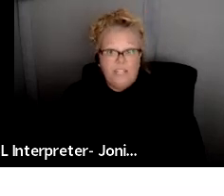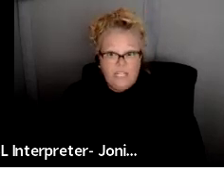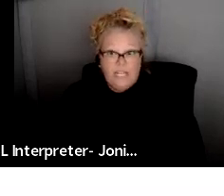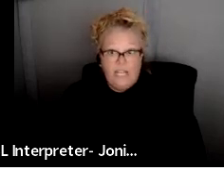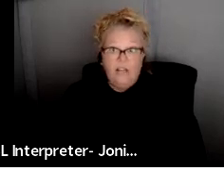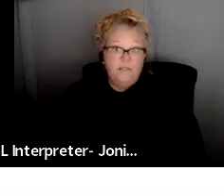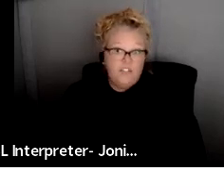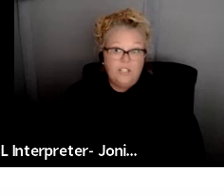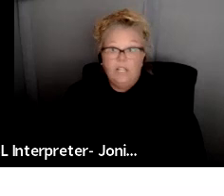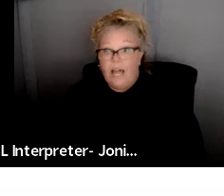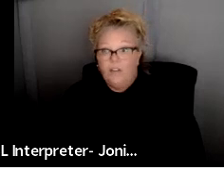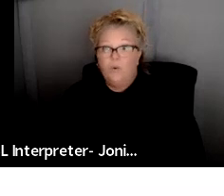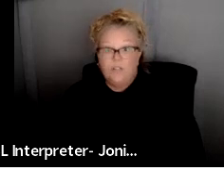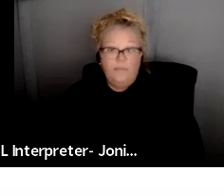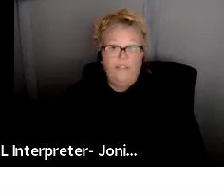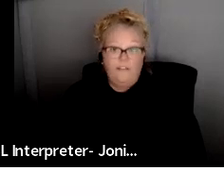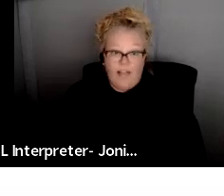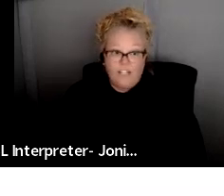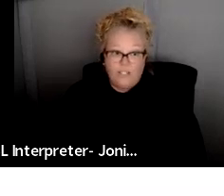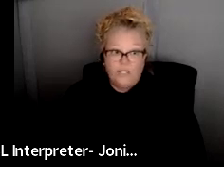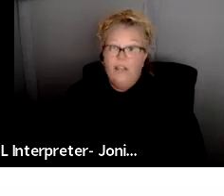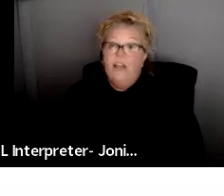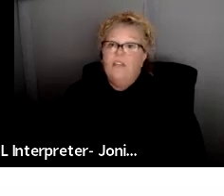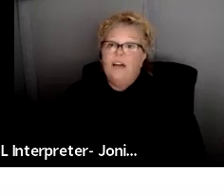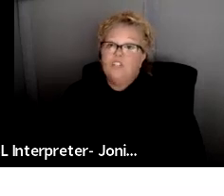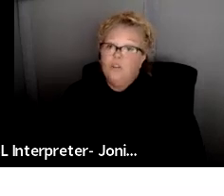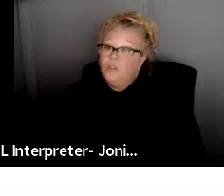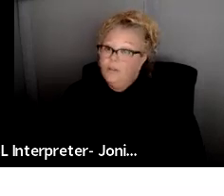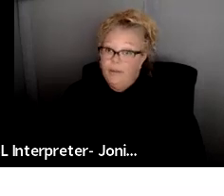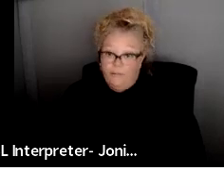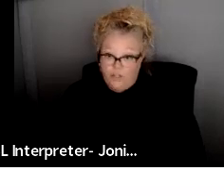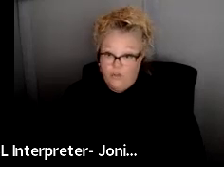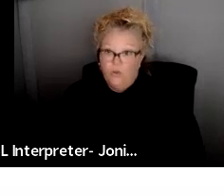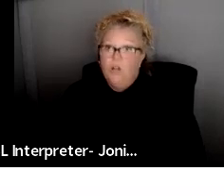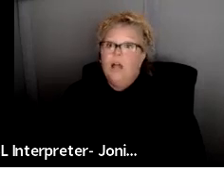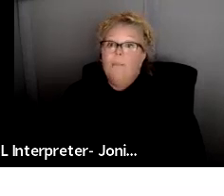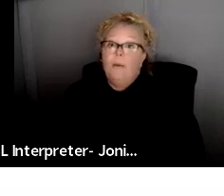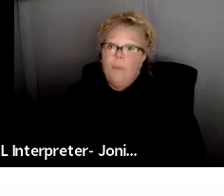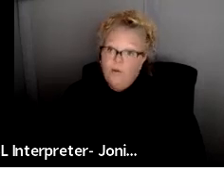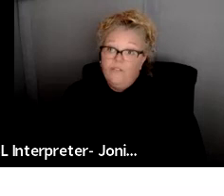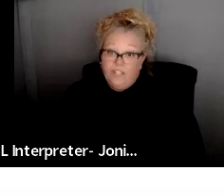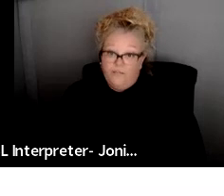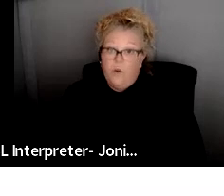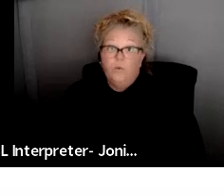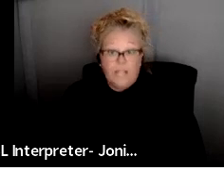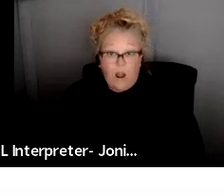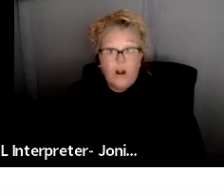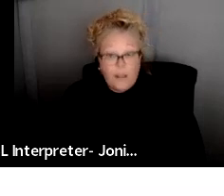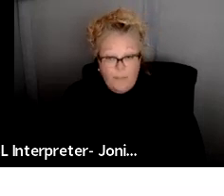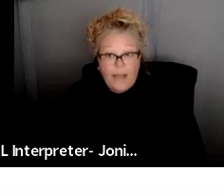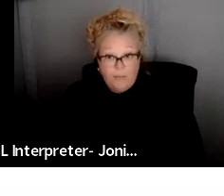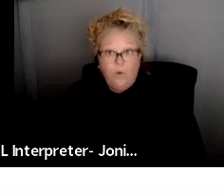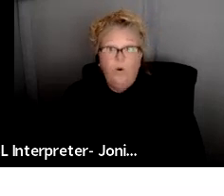of signaling, such as a light or something that flashes. That's hugely beneficial, but both of these phones